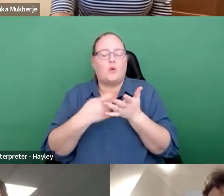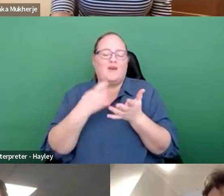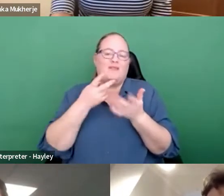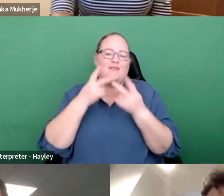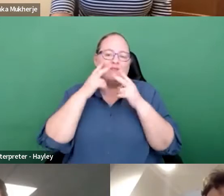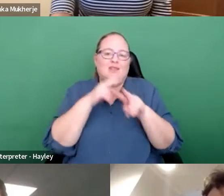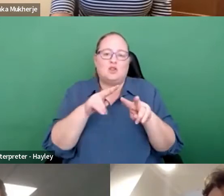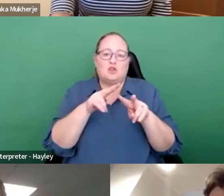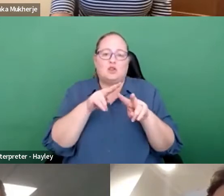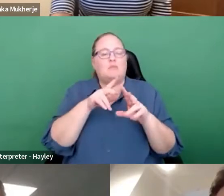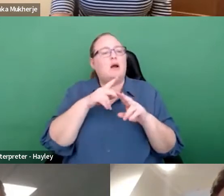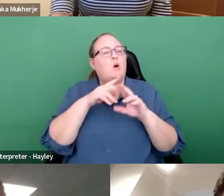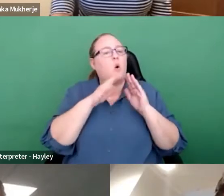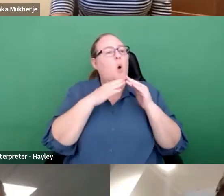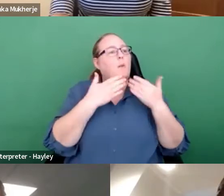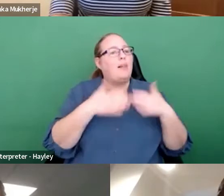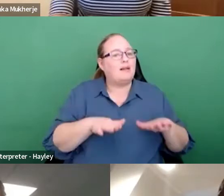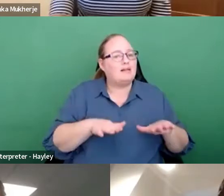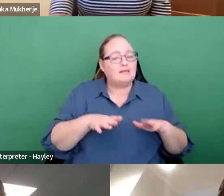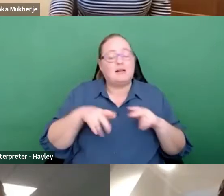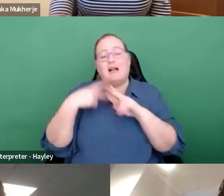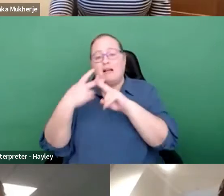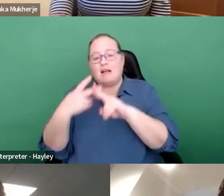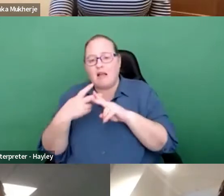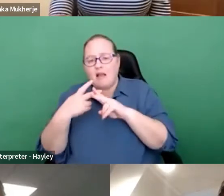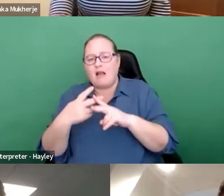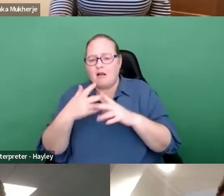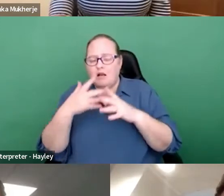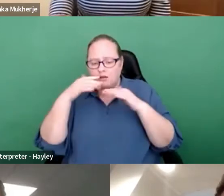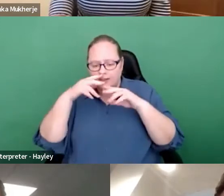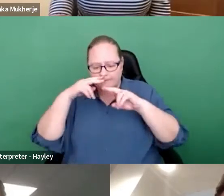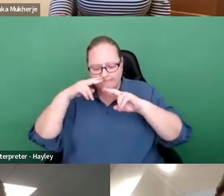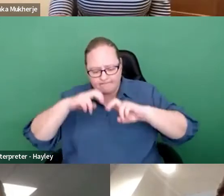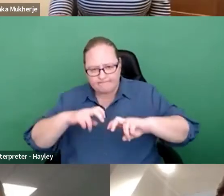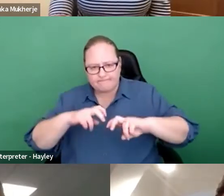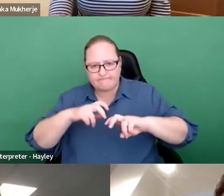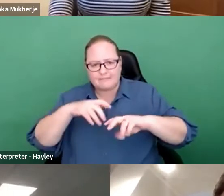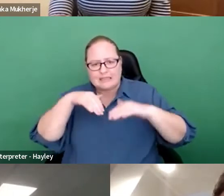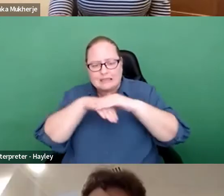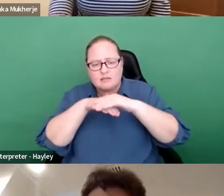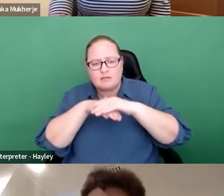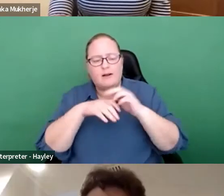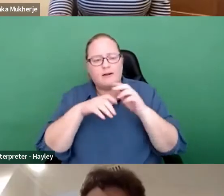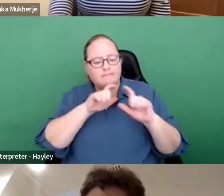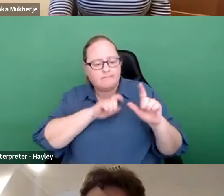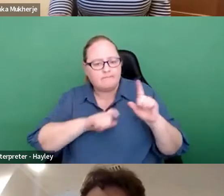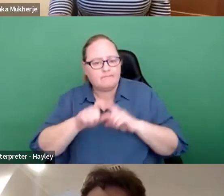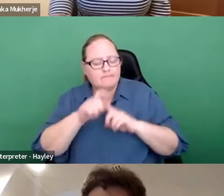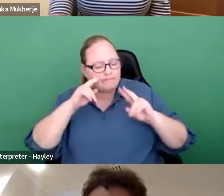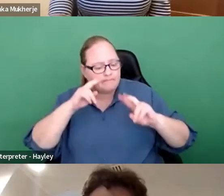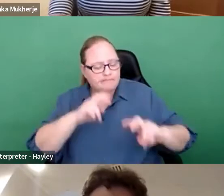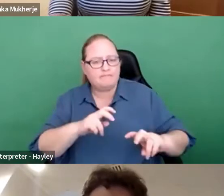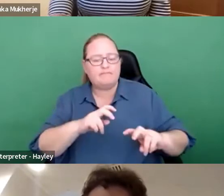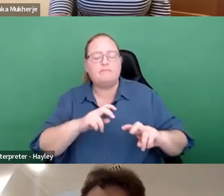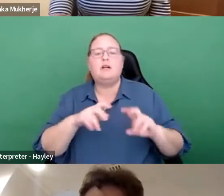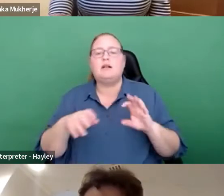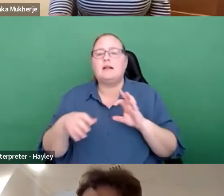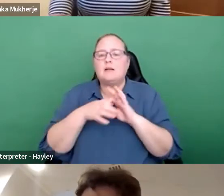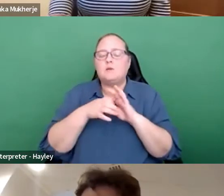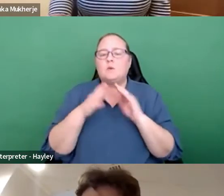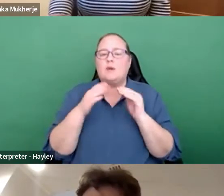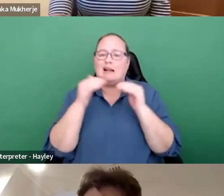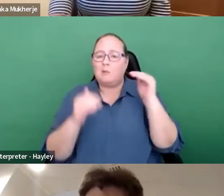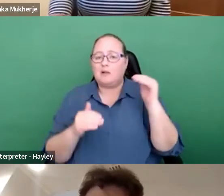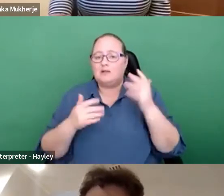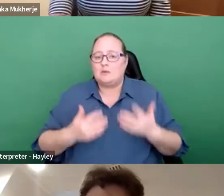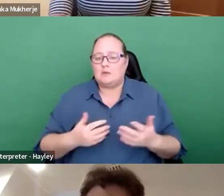most important issues facing attempts to address inequality and poverty today. I take